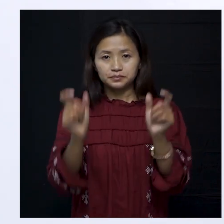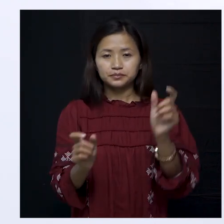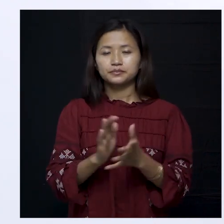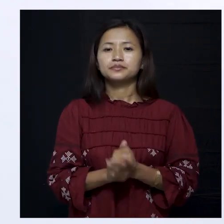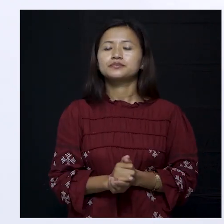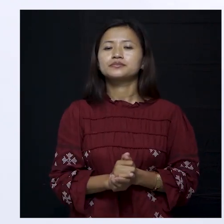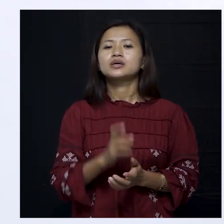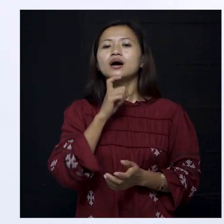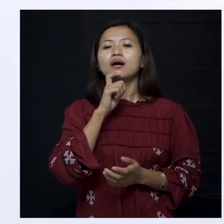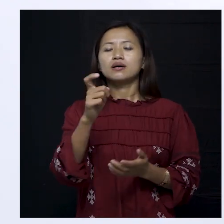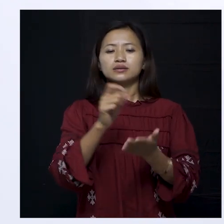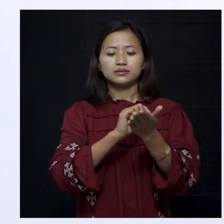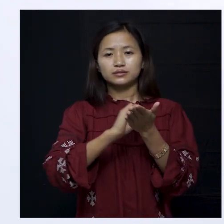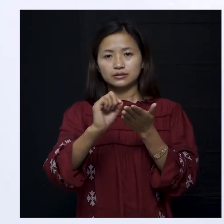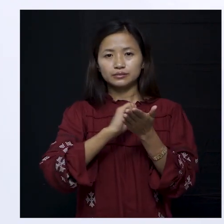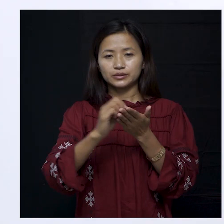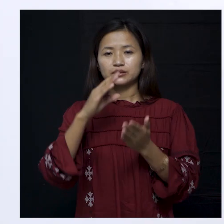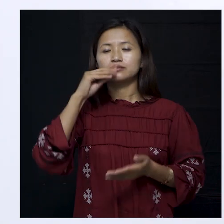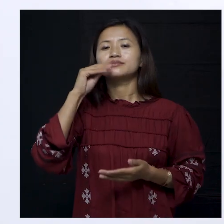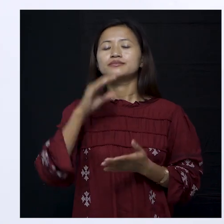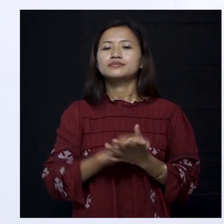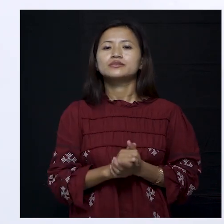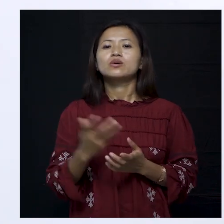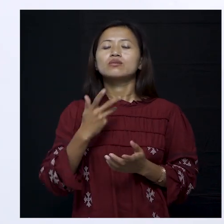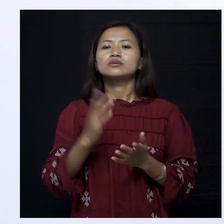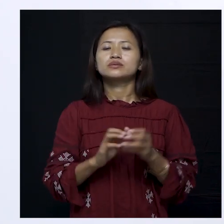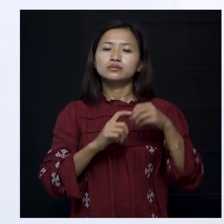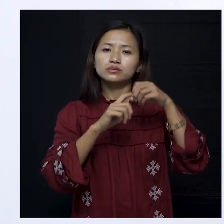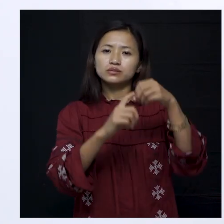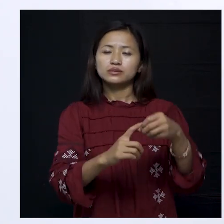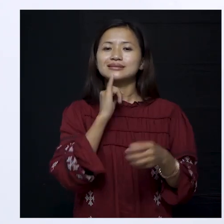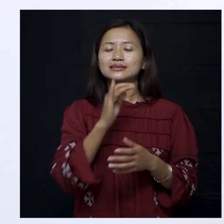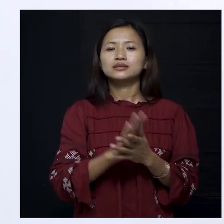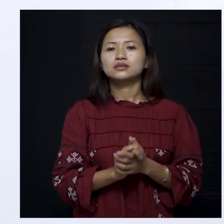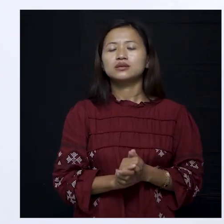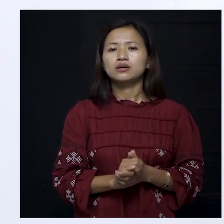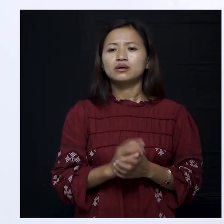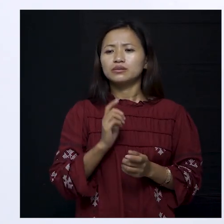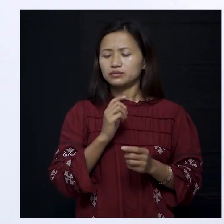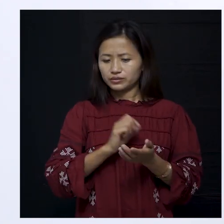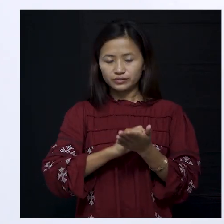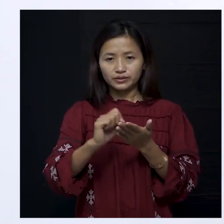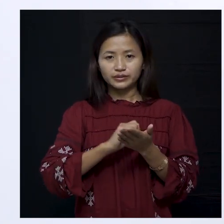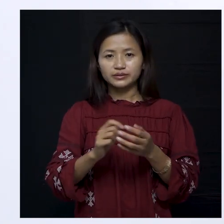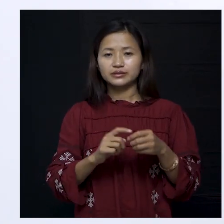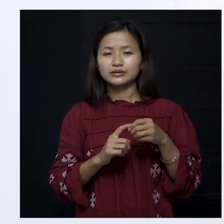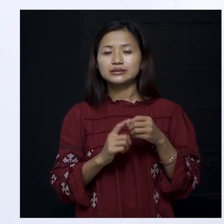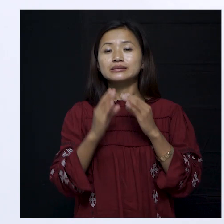If you are asked to write a speech, what we usually get in our question is, write a speech, for